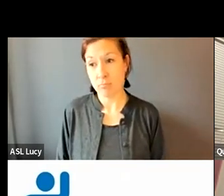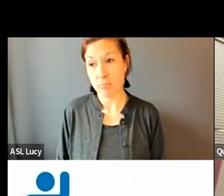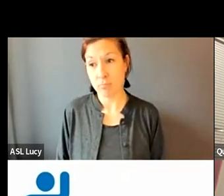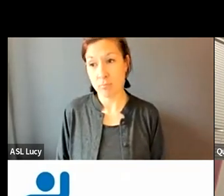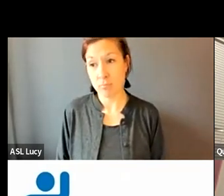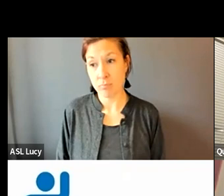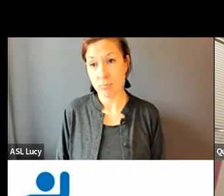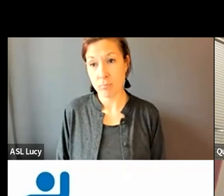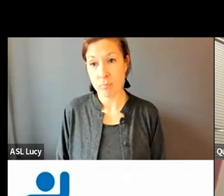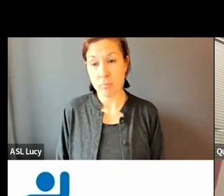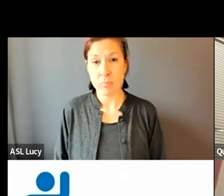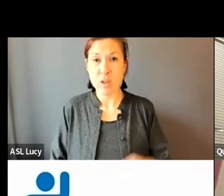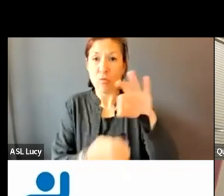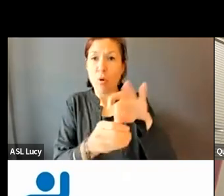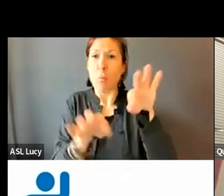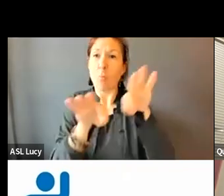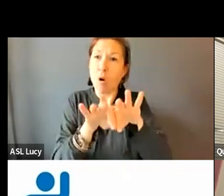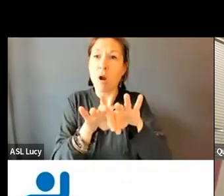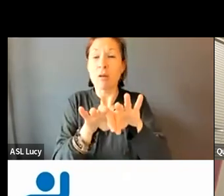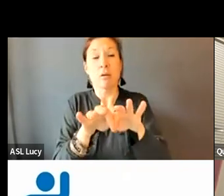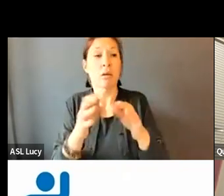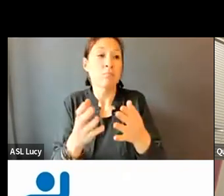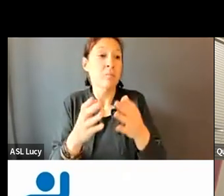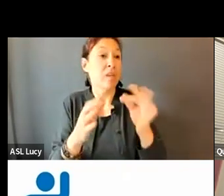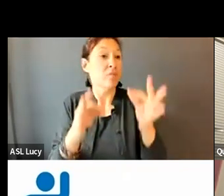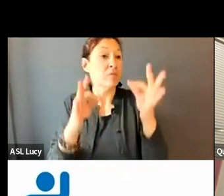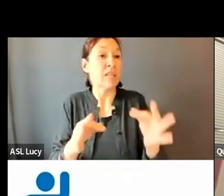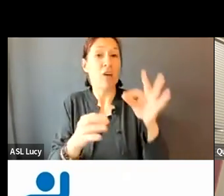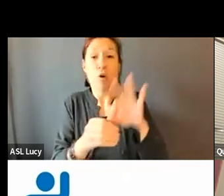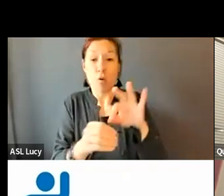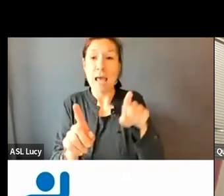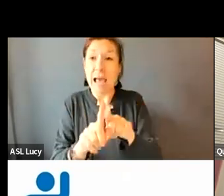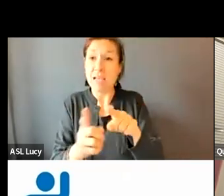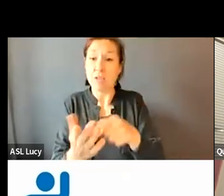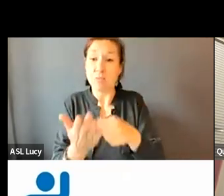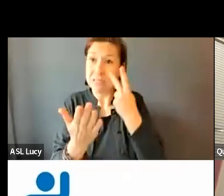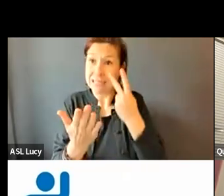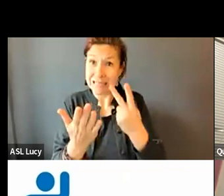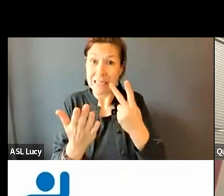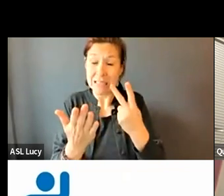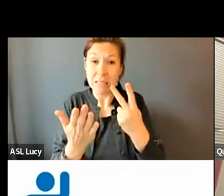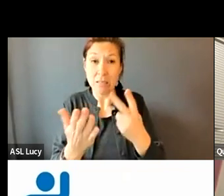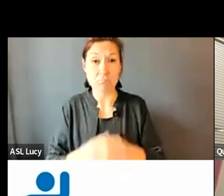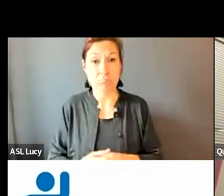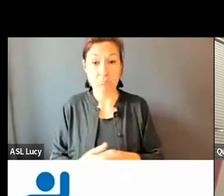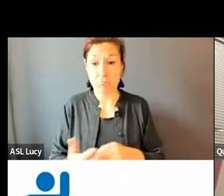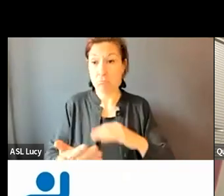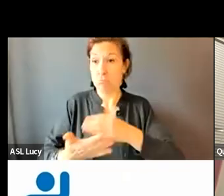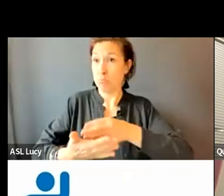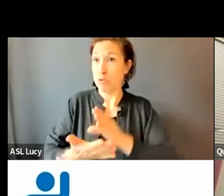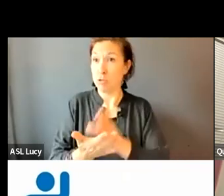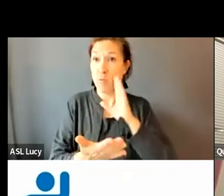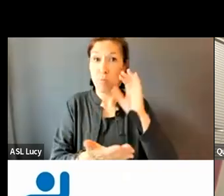is important in the sense that you know if we voted today that as it is then then the budget will be